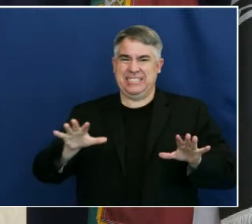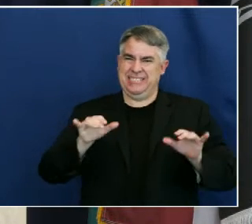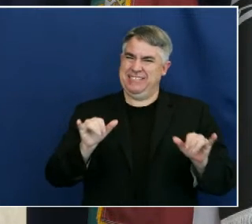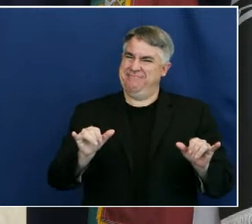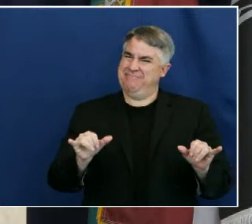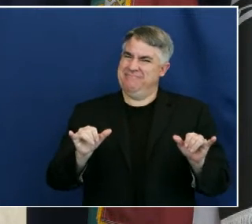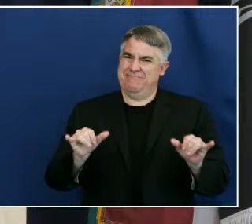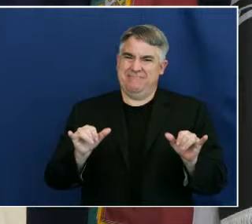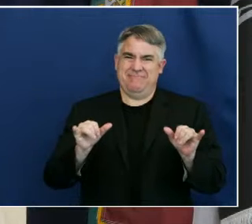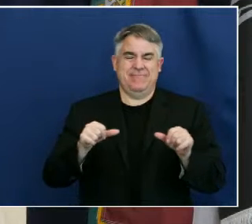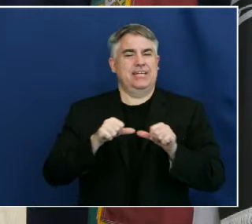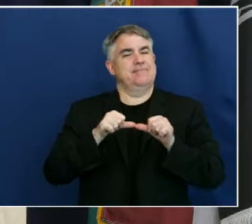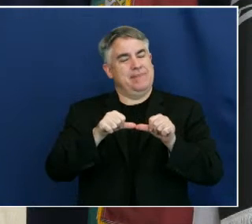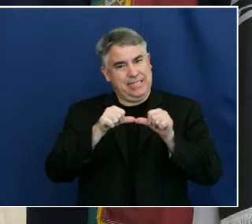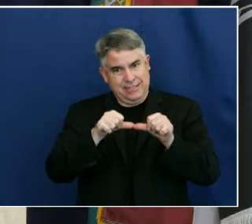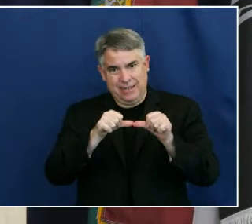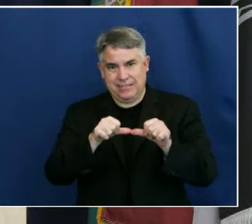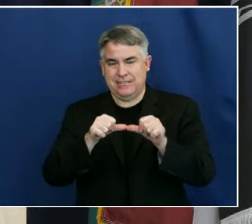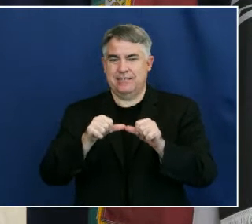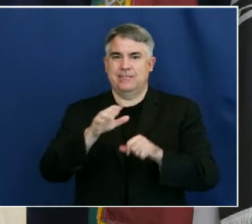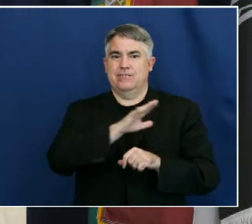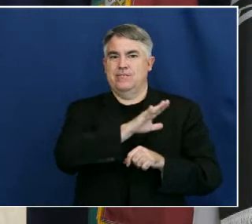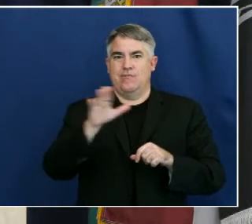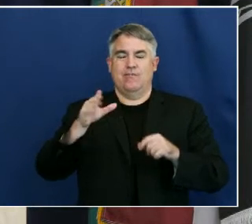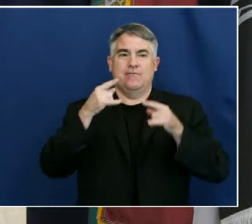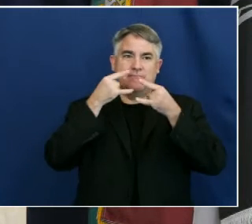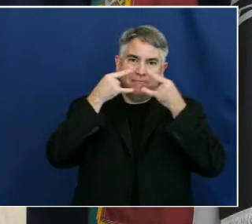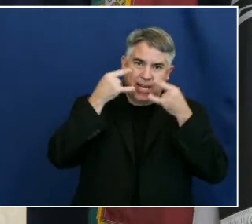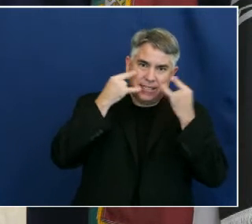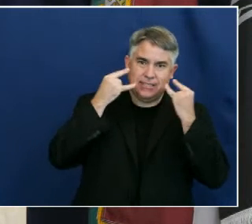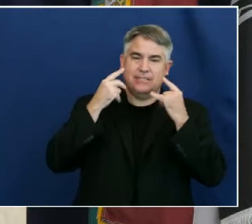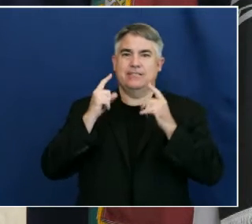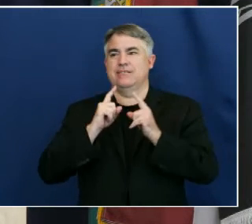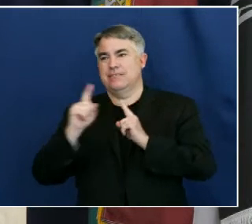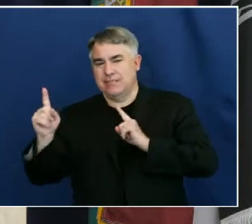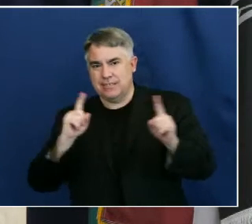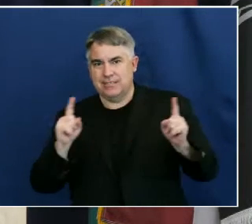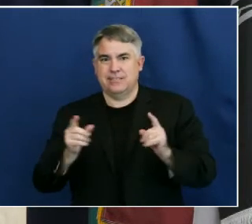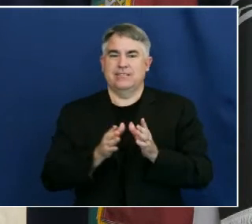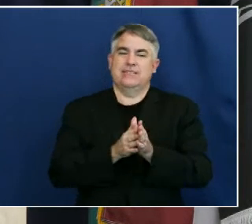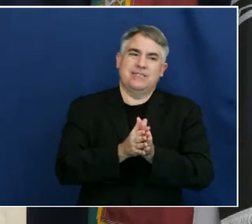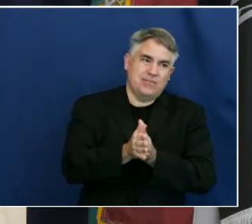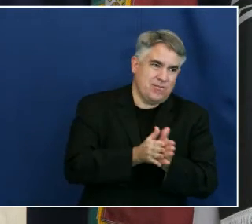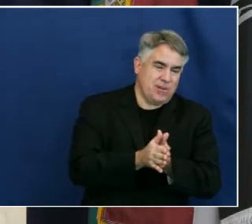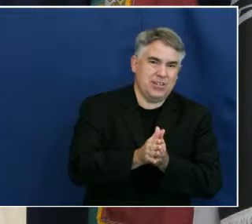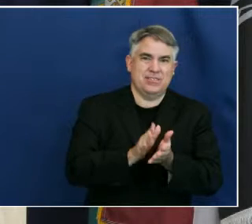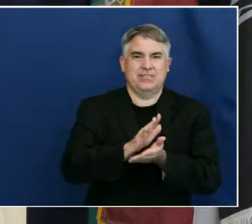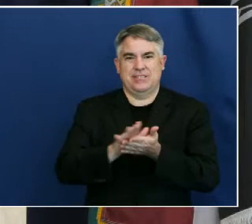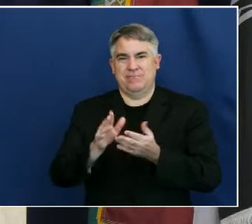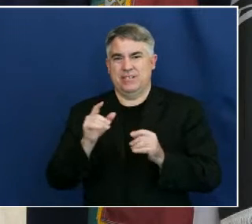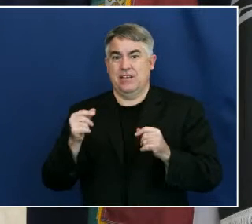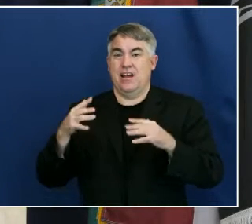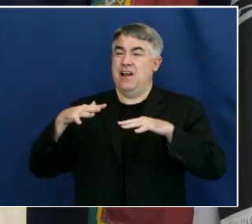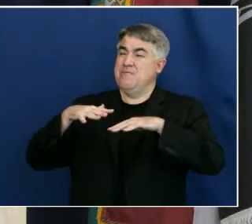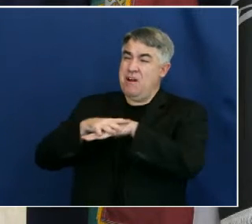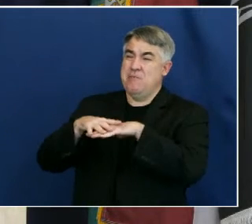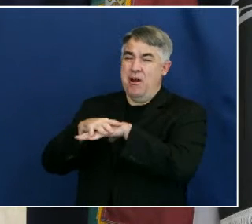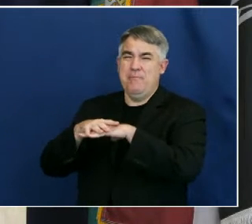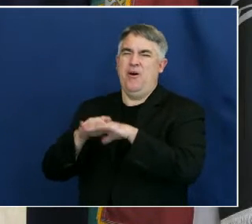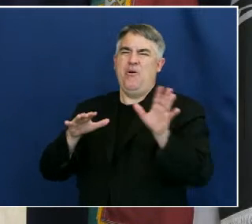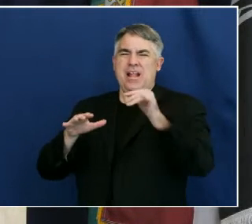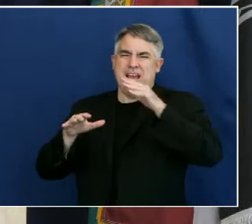to continue to do the things we've been doing, wearing masks, avoiding high-risk settings, physically distanced from non-household